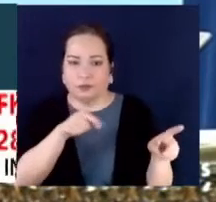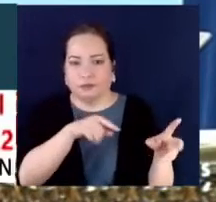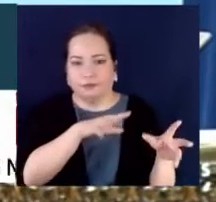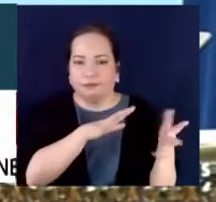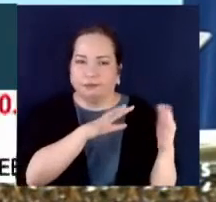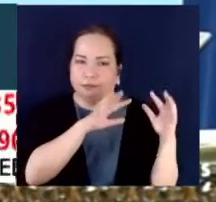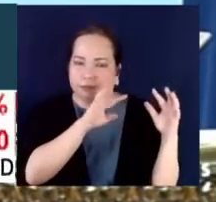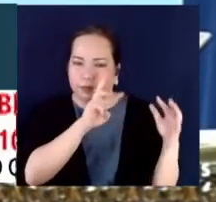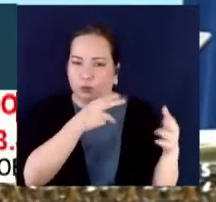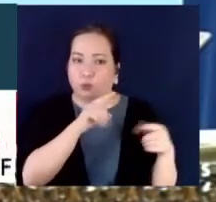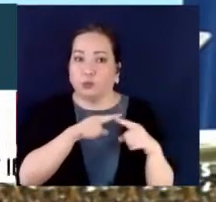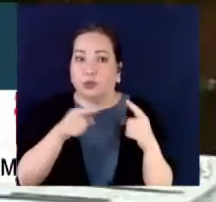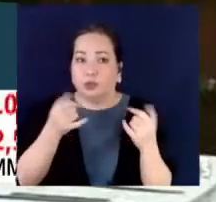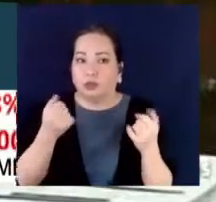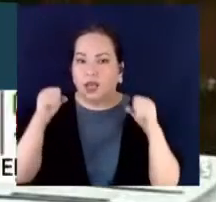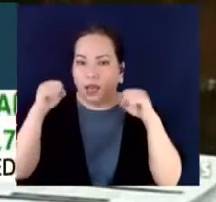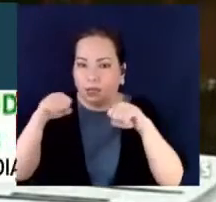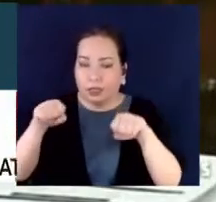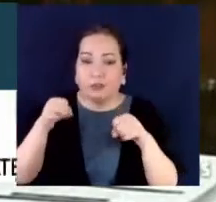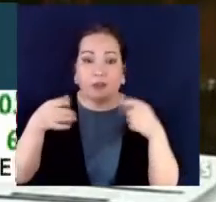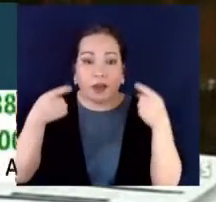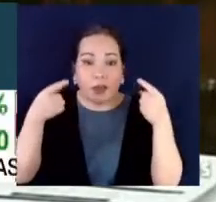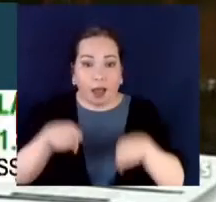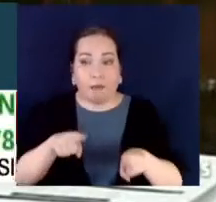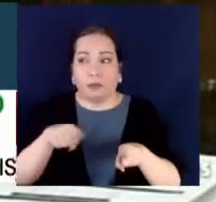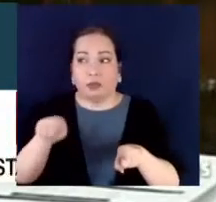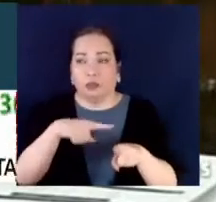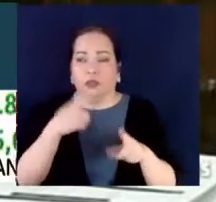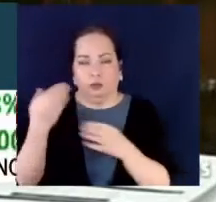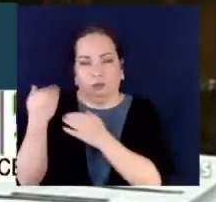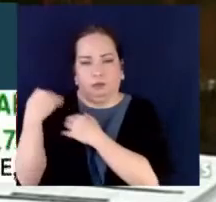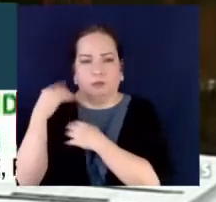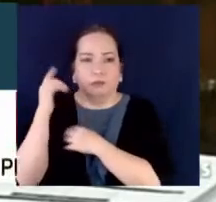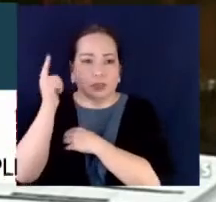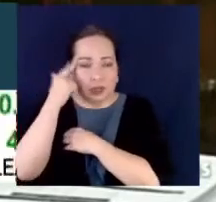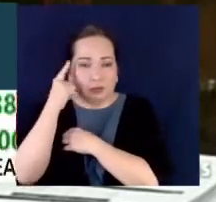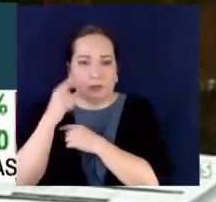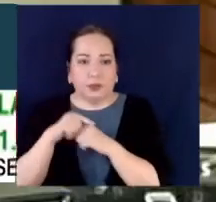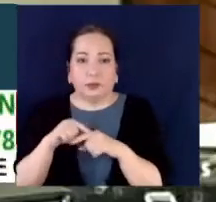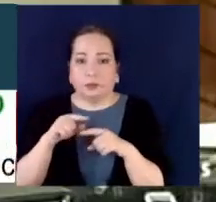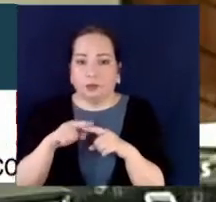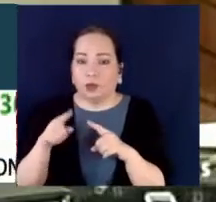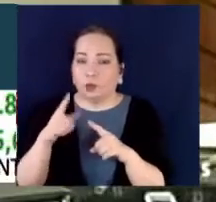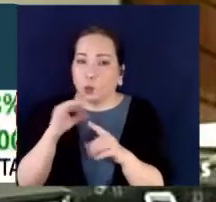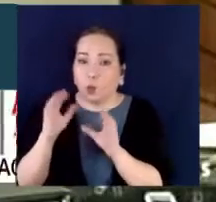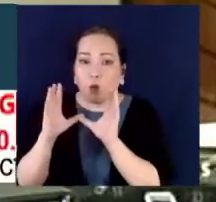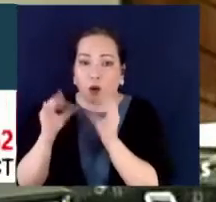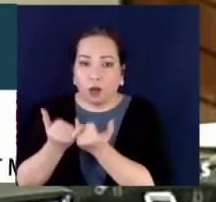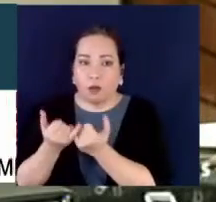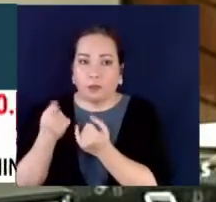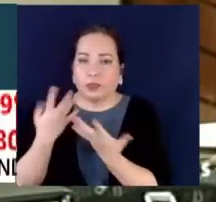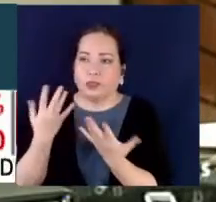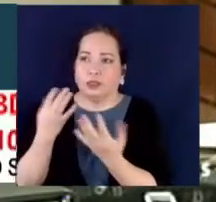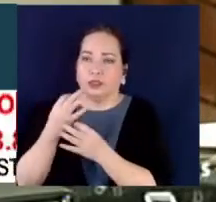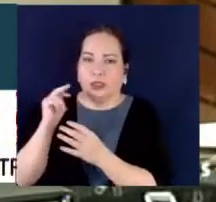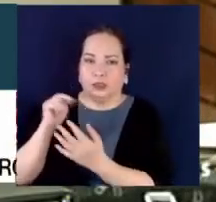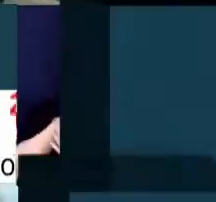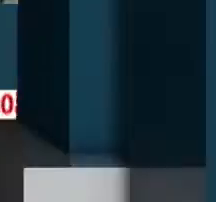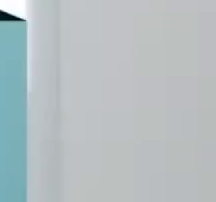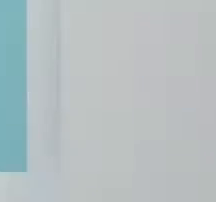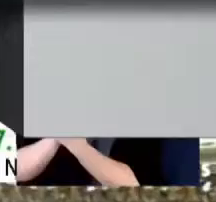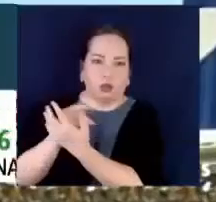vaccine makers are immune from suit. But Duterte warns local companies from taking advantage of his latest order.